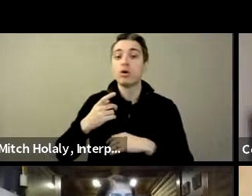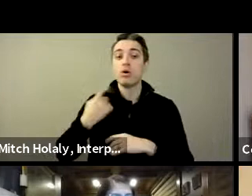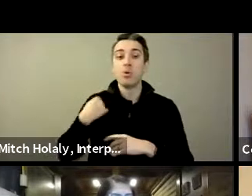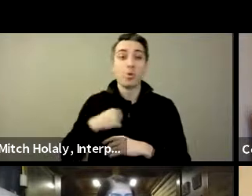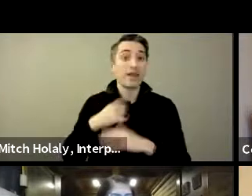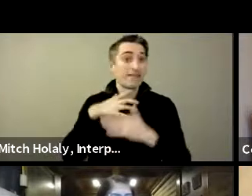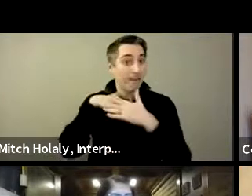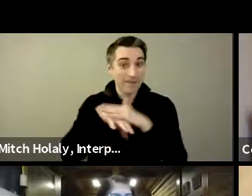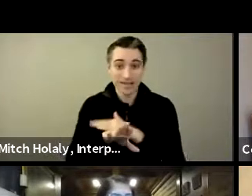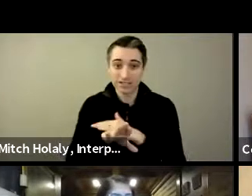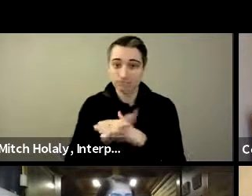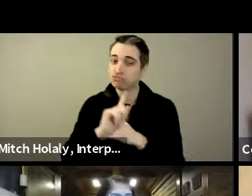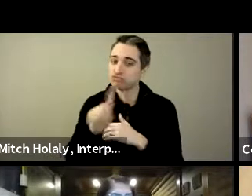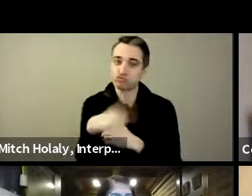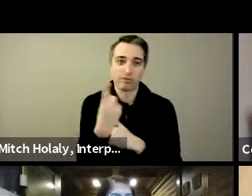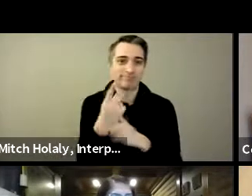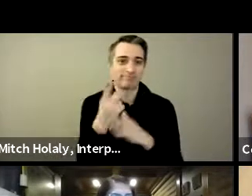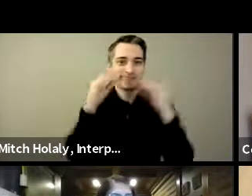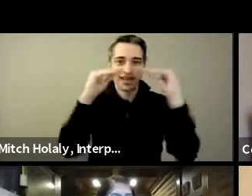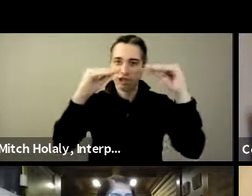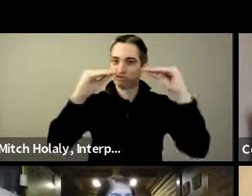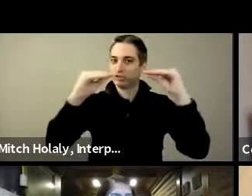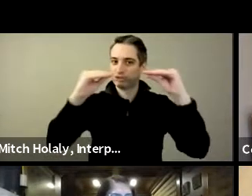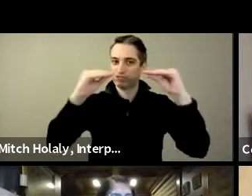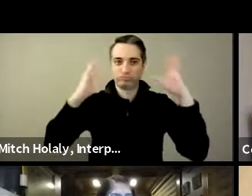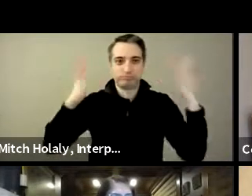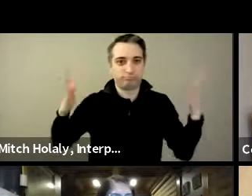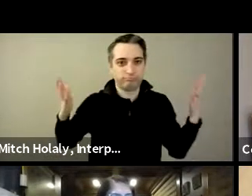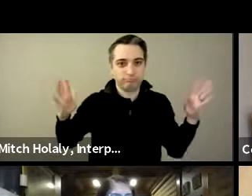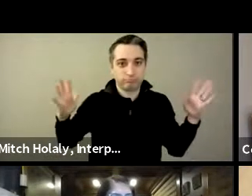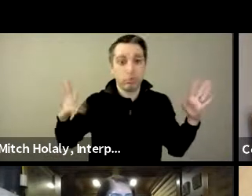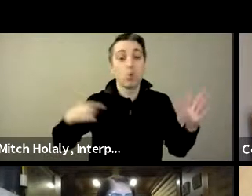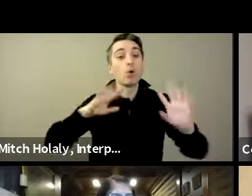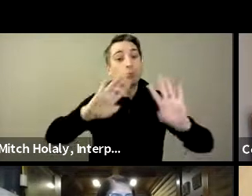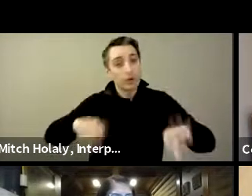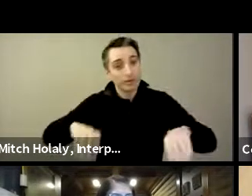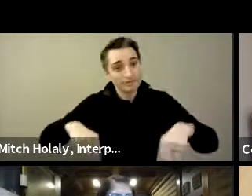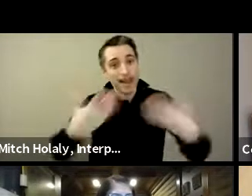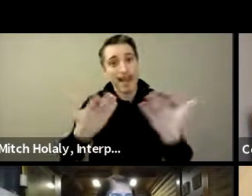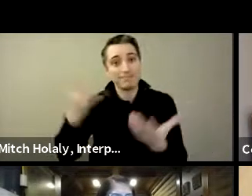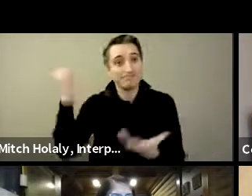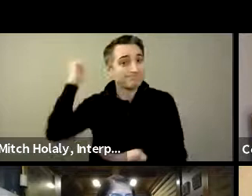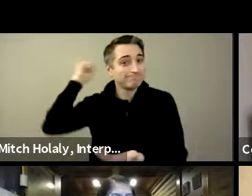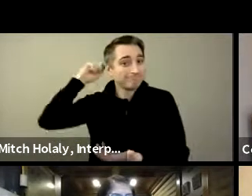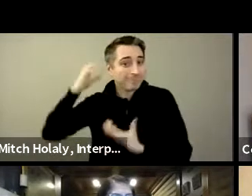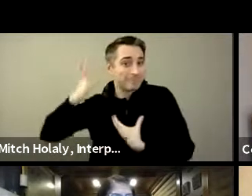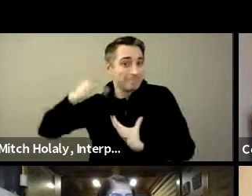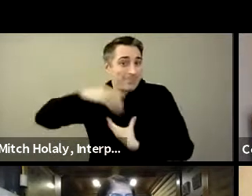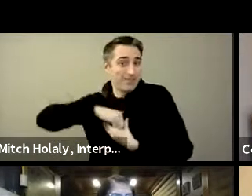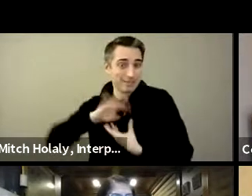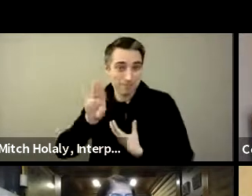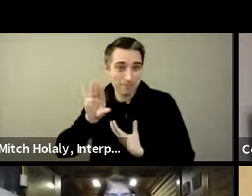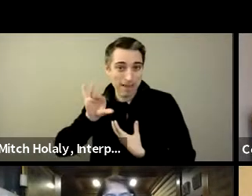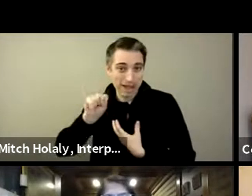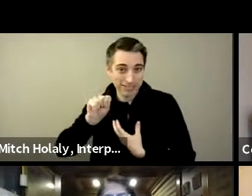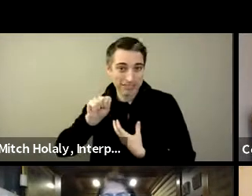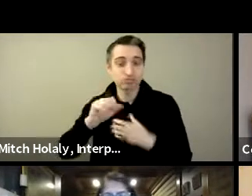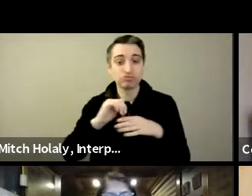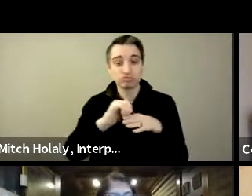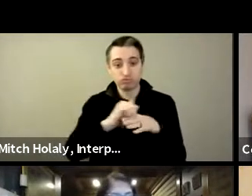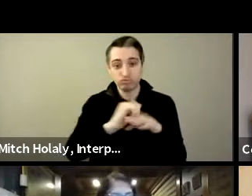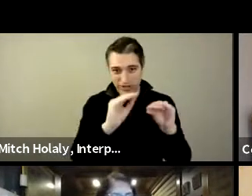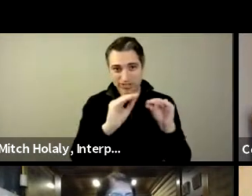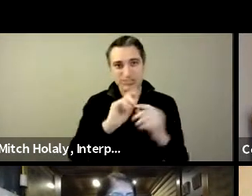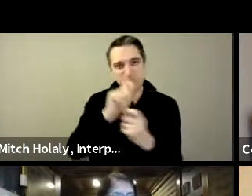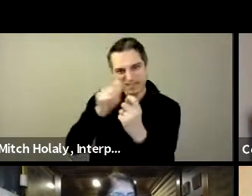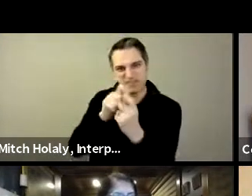is just as an educator. So we provided the implicit bias training for the specifically for the Department of